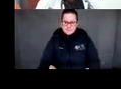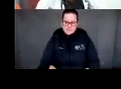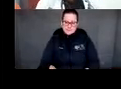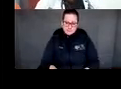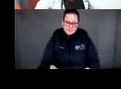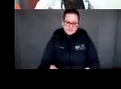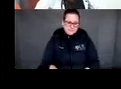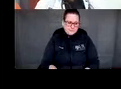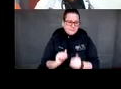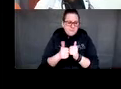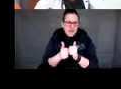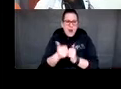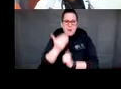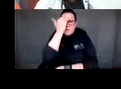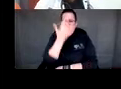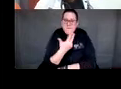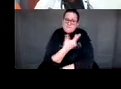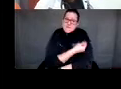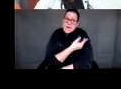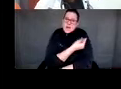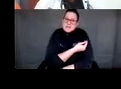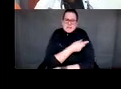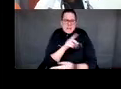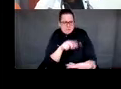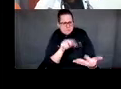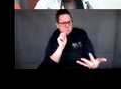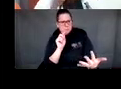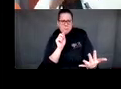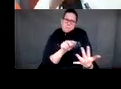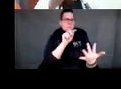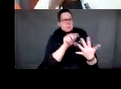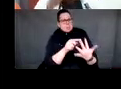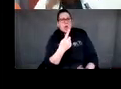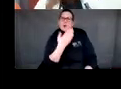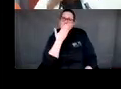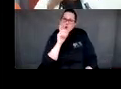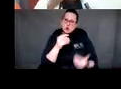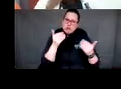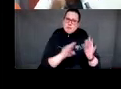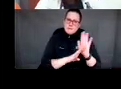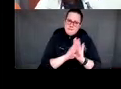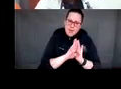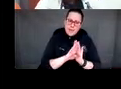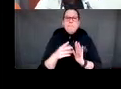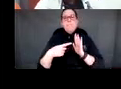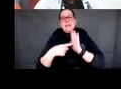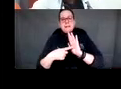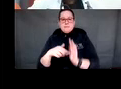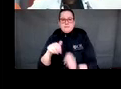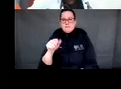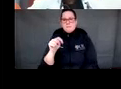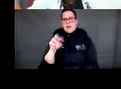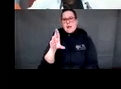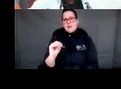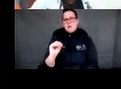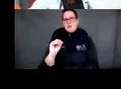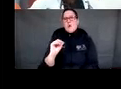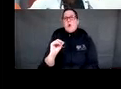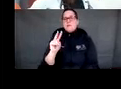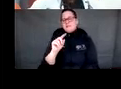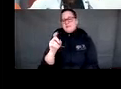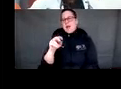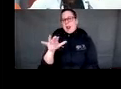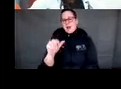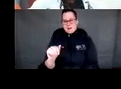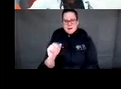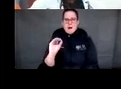So how do we know that a vaccine may be a good candidate for development? Well, I'll give you an example from the AstraZeneca Oxford vaccine.